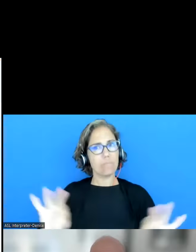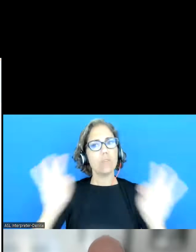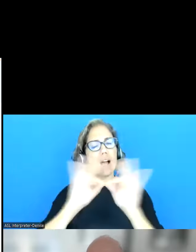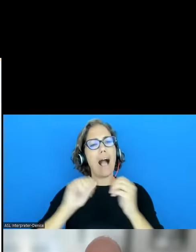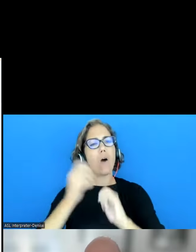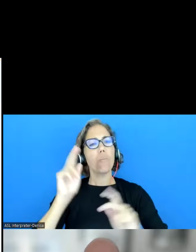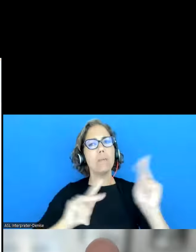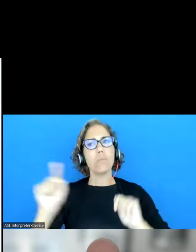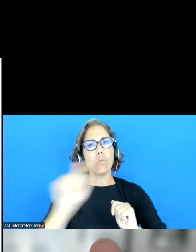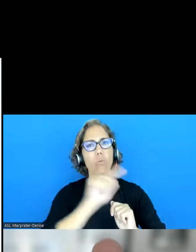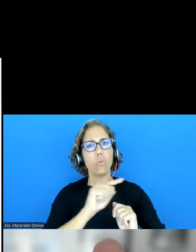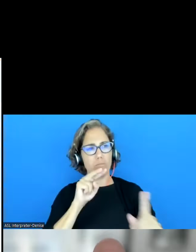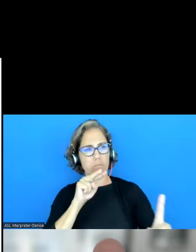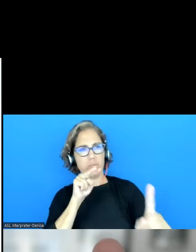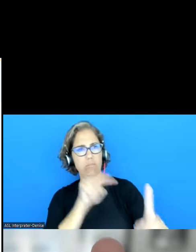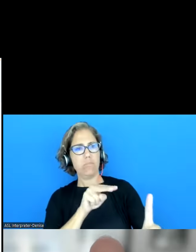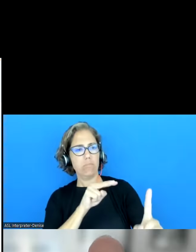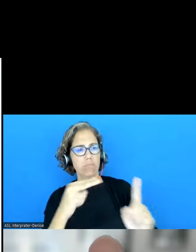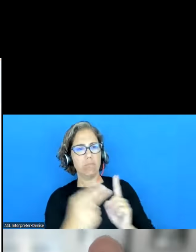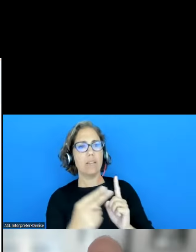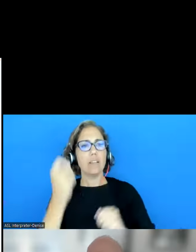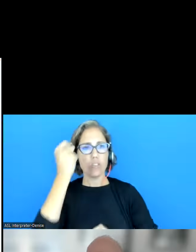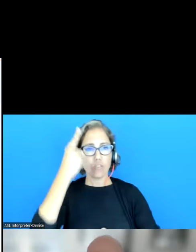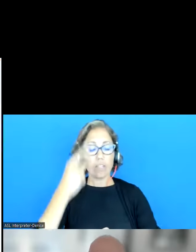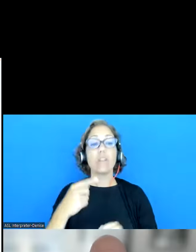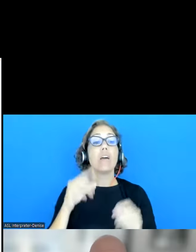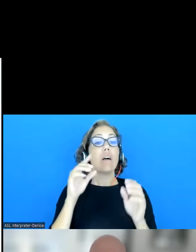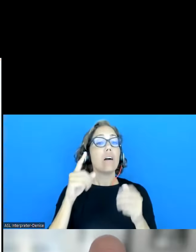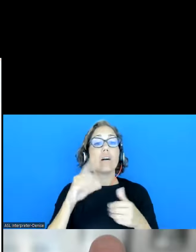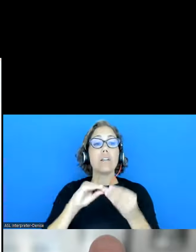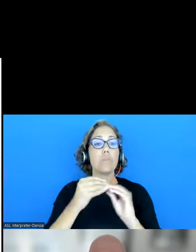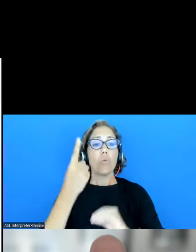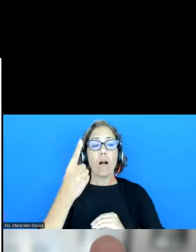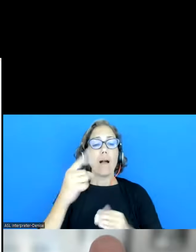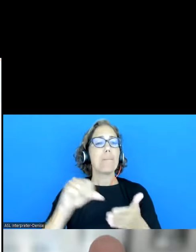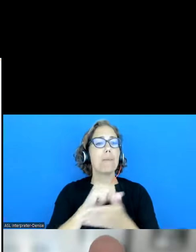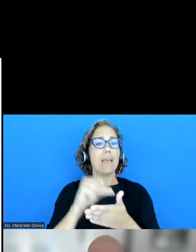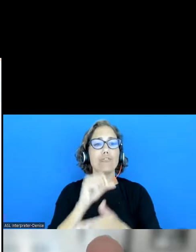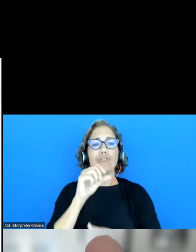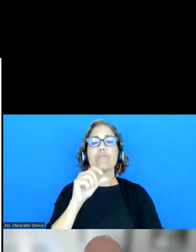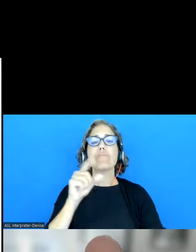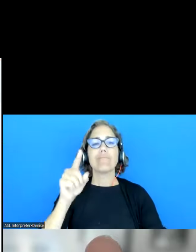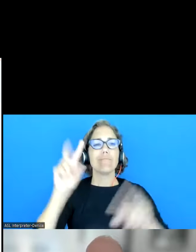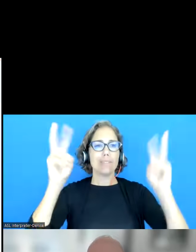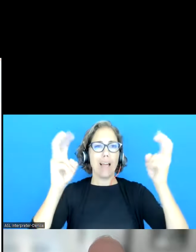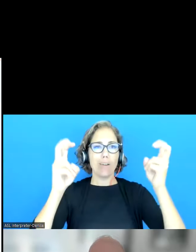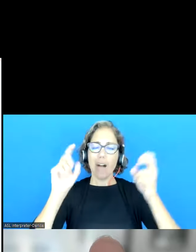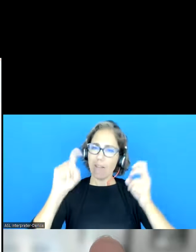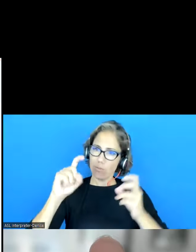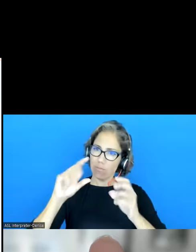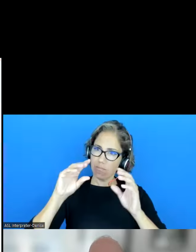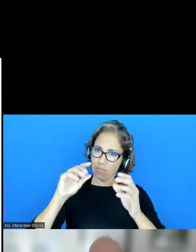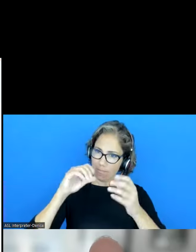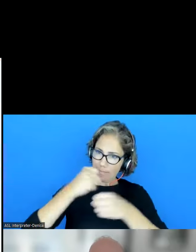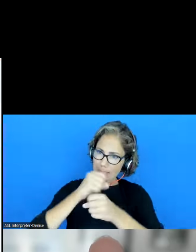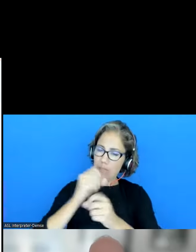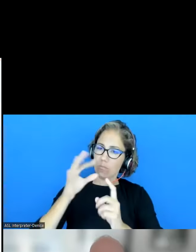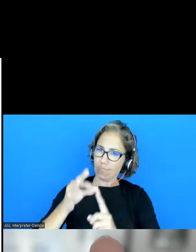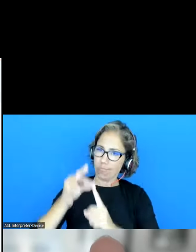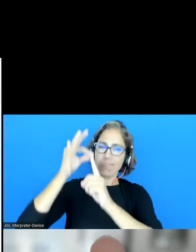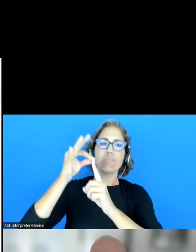to understand it. That starts with page titles. You need to provide a unique title for every single page on the site.